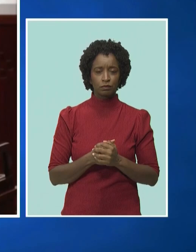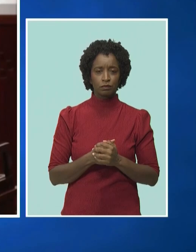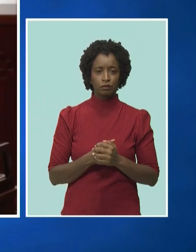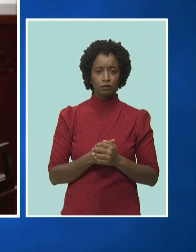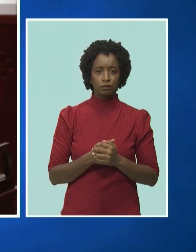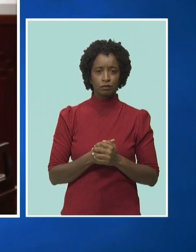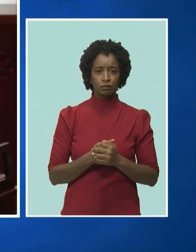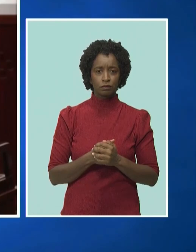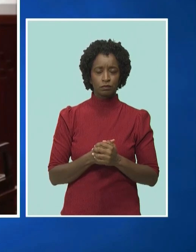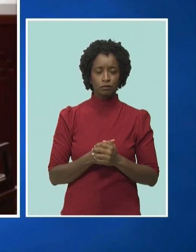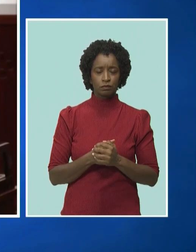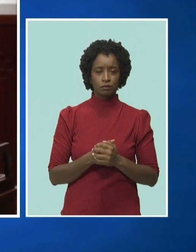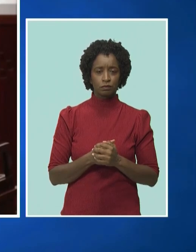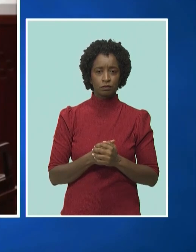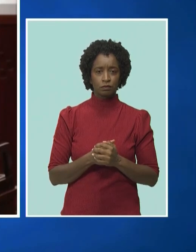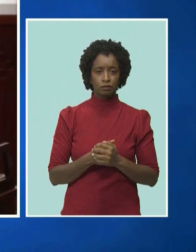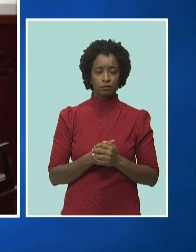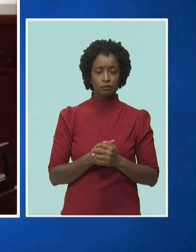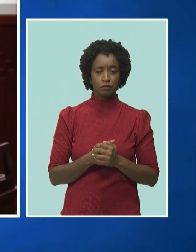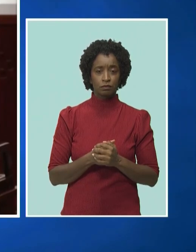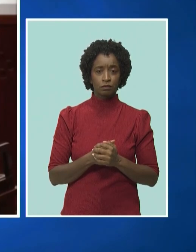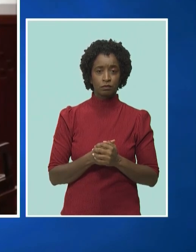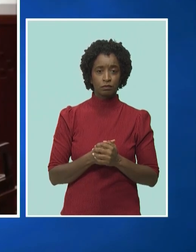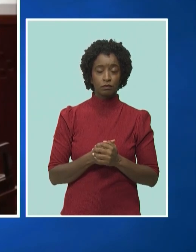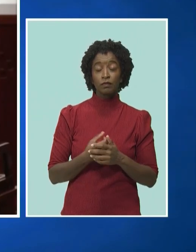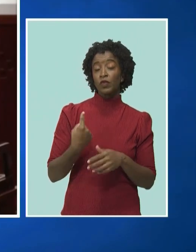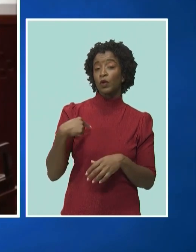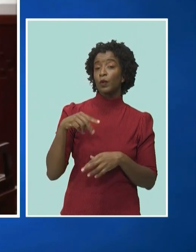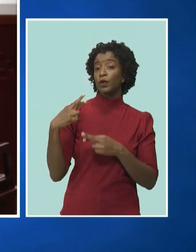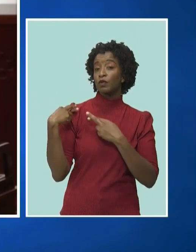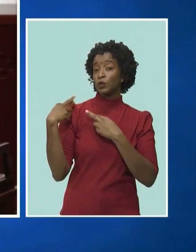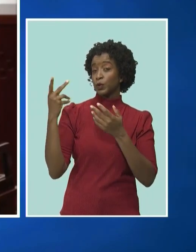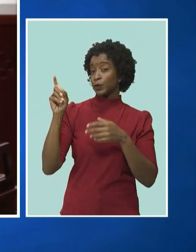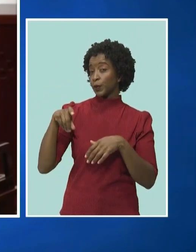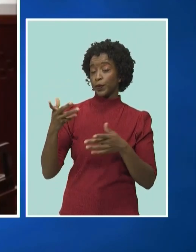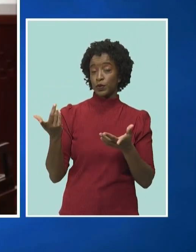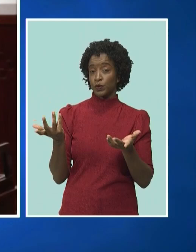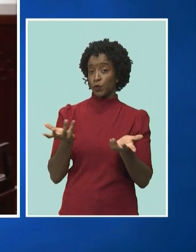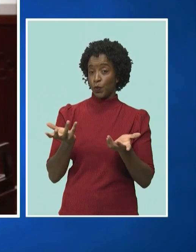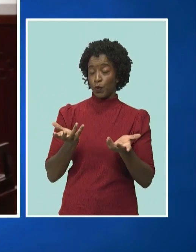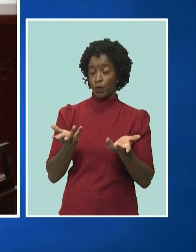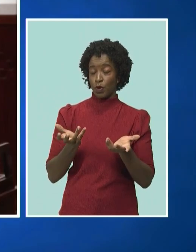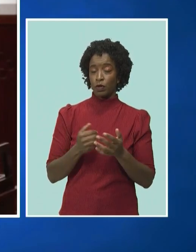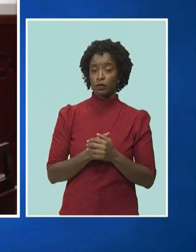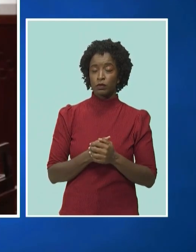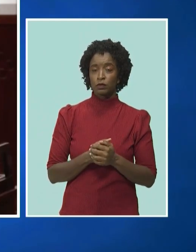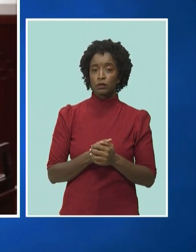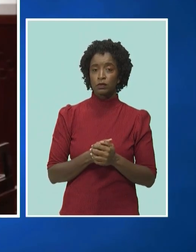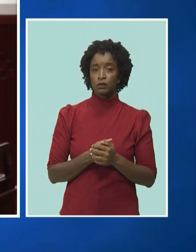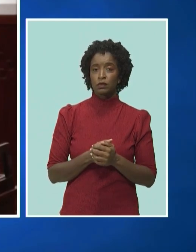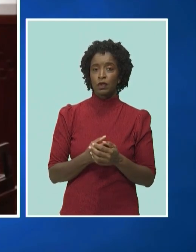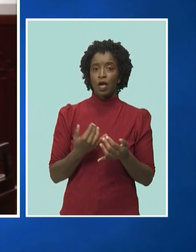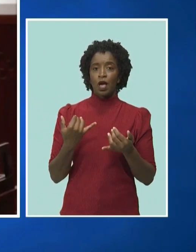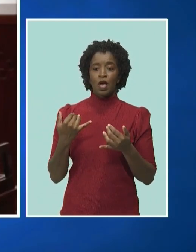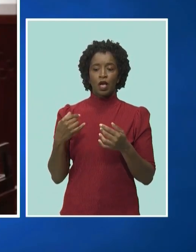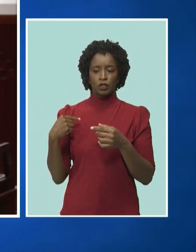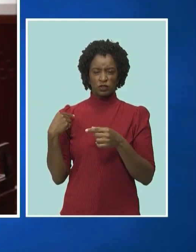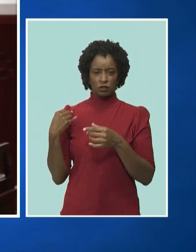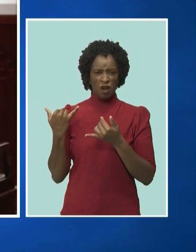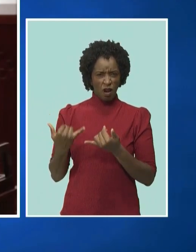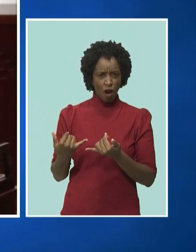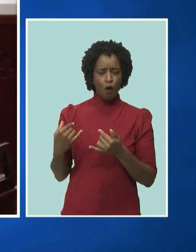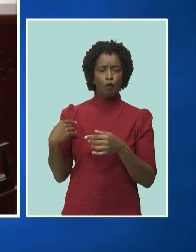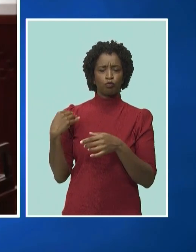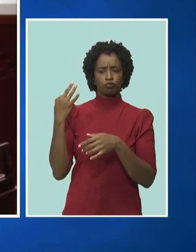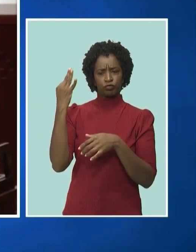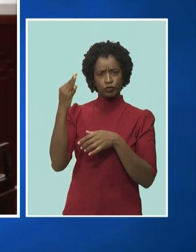And there is upon us the responsibility for this and future generations to